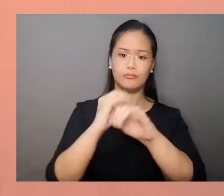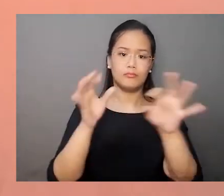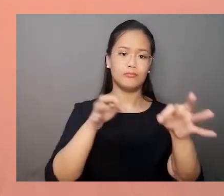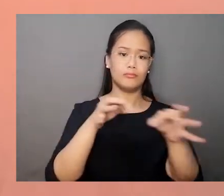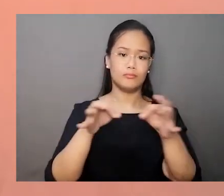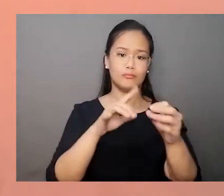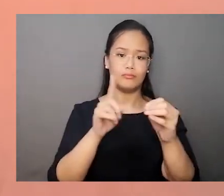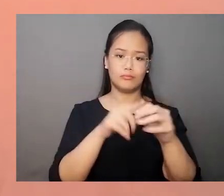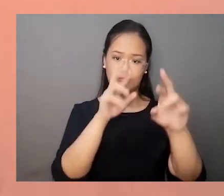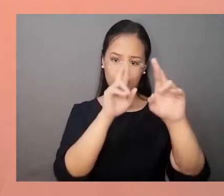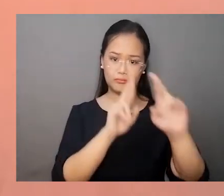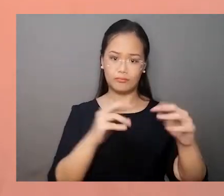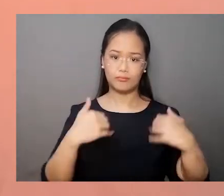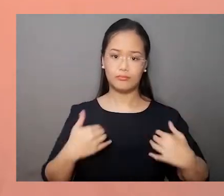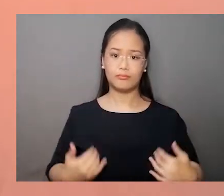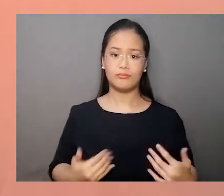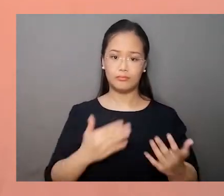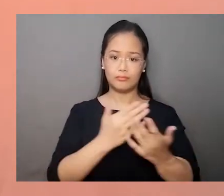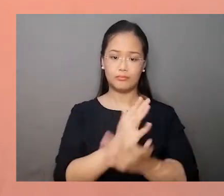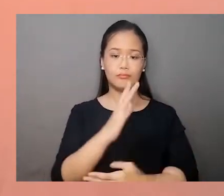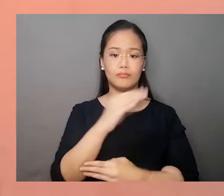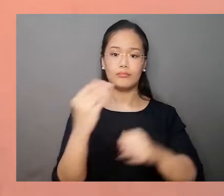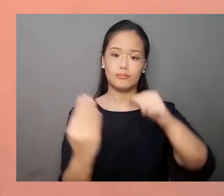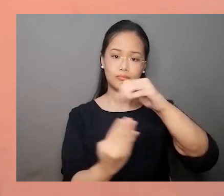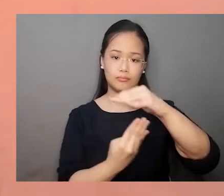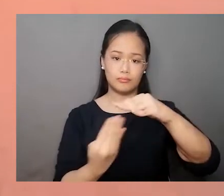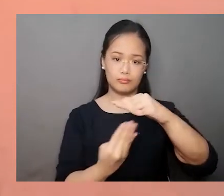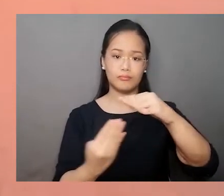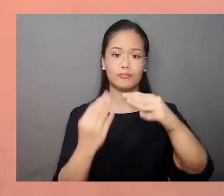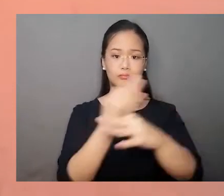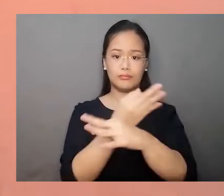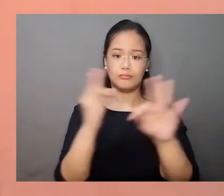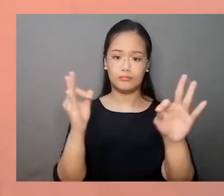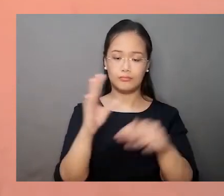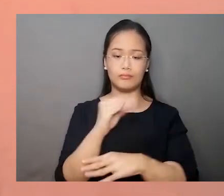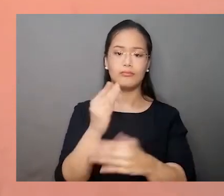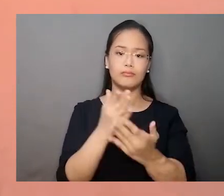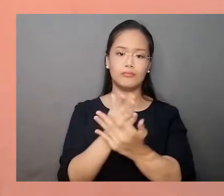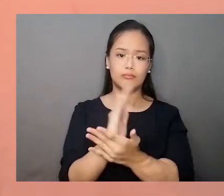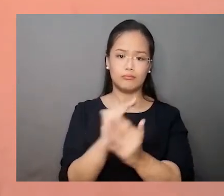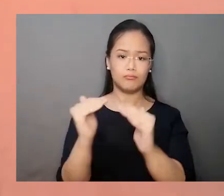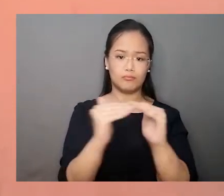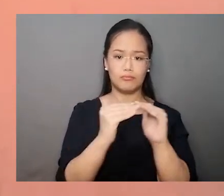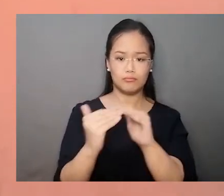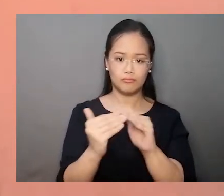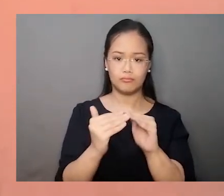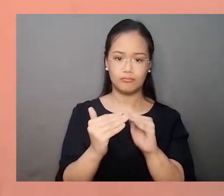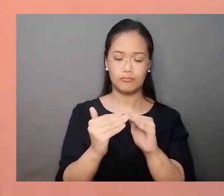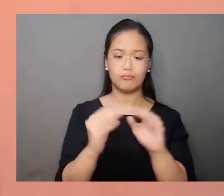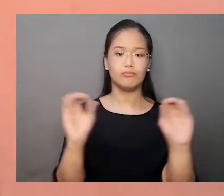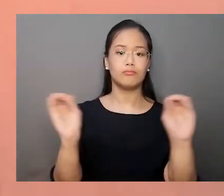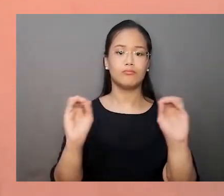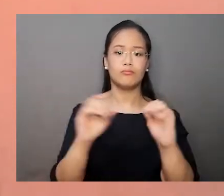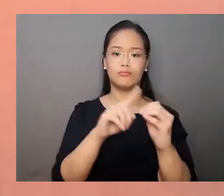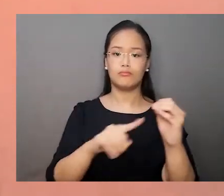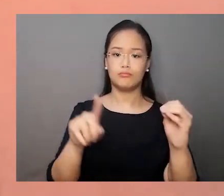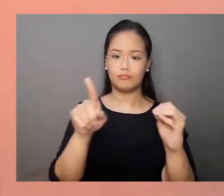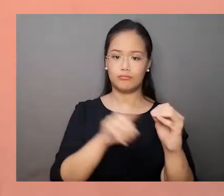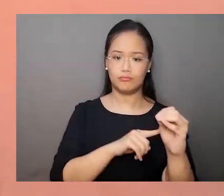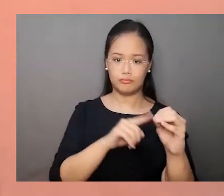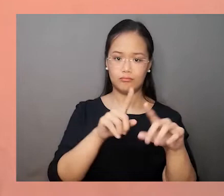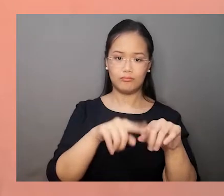rights and fundamental freedoms, and the right to equal treatment without discrimination on the basis of